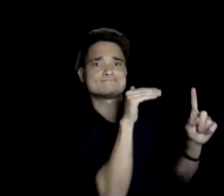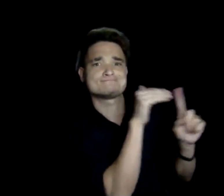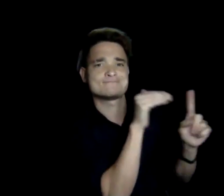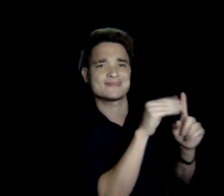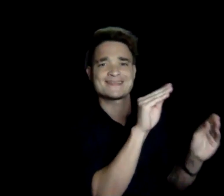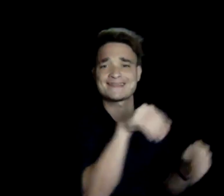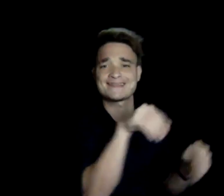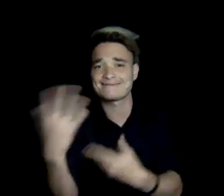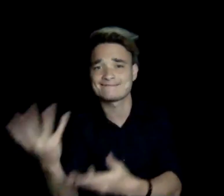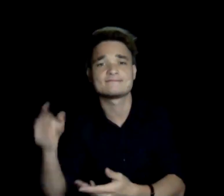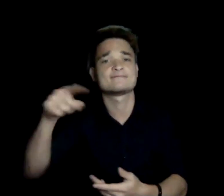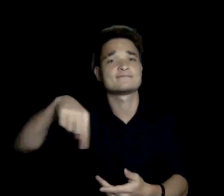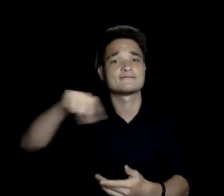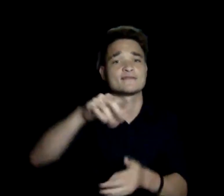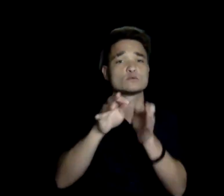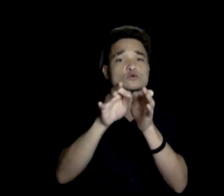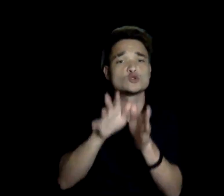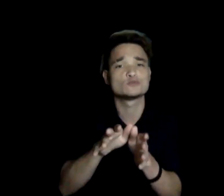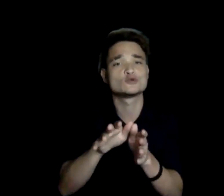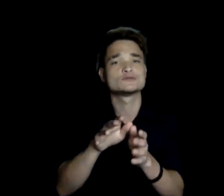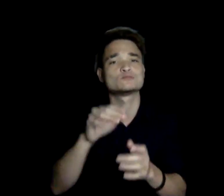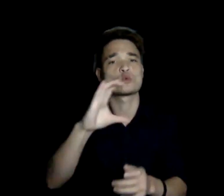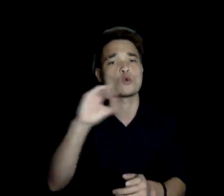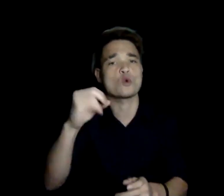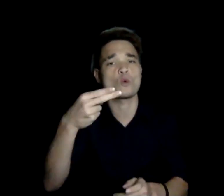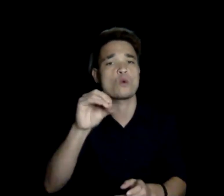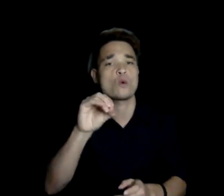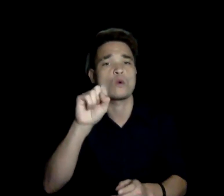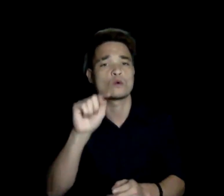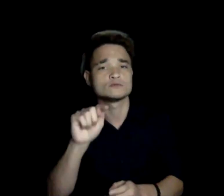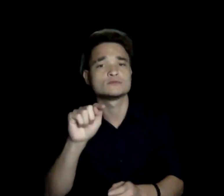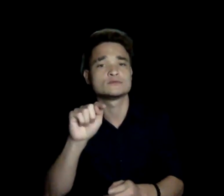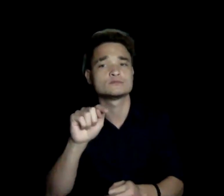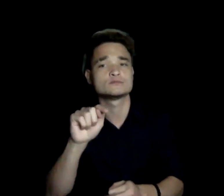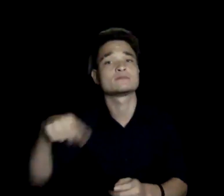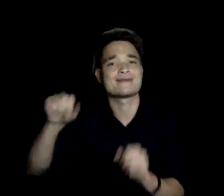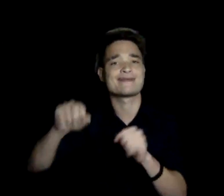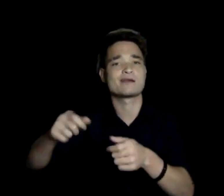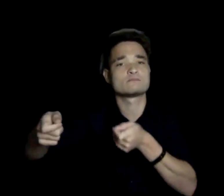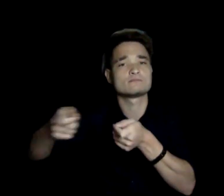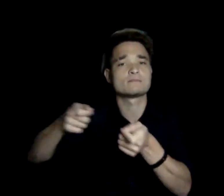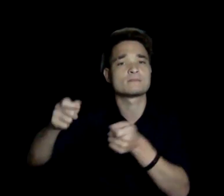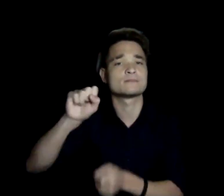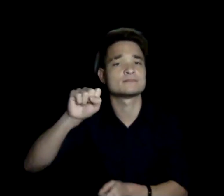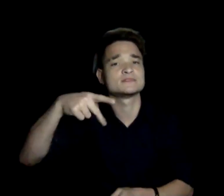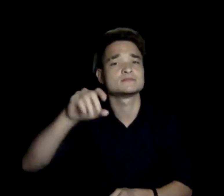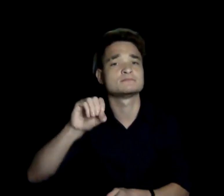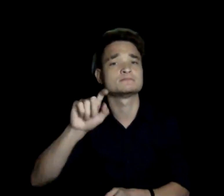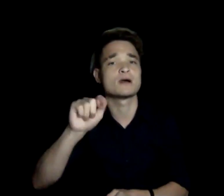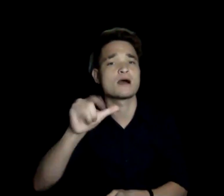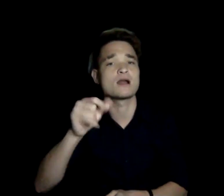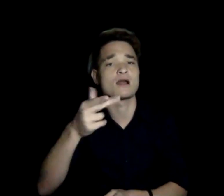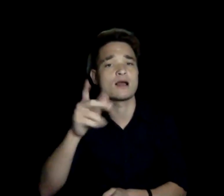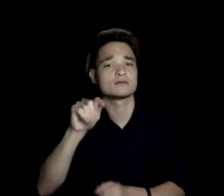or the event coordinator to give all of the interpreters the ability to have co-host. That way